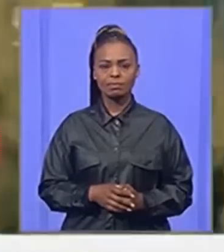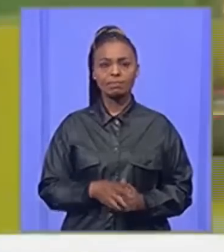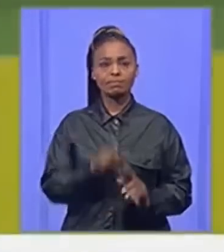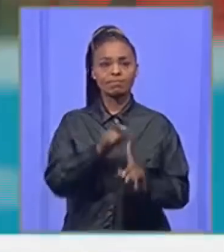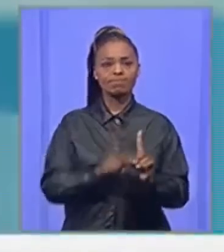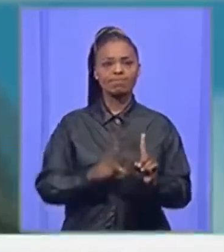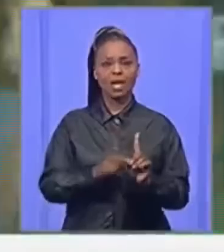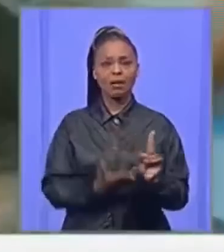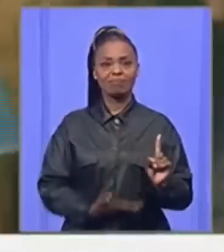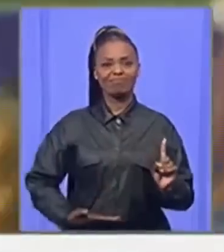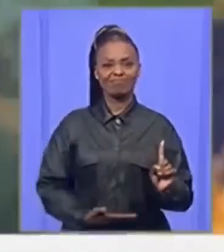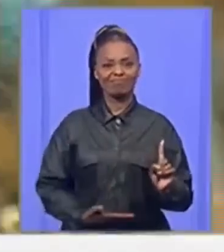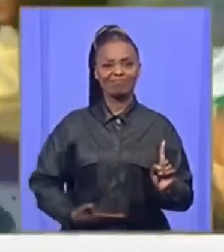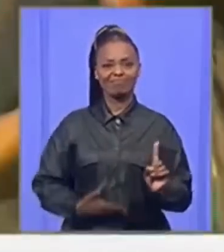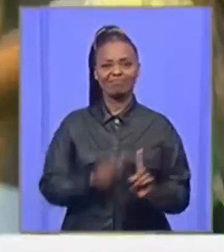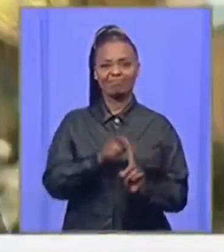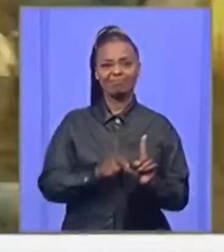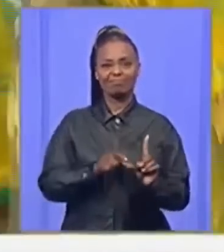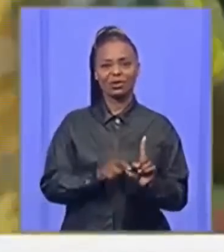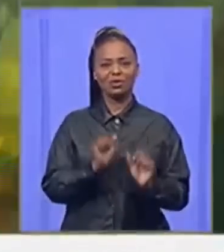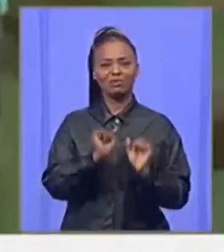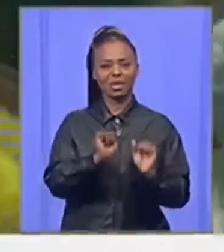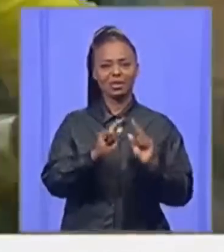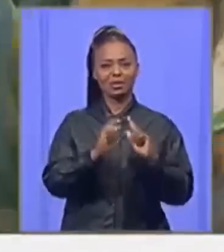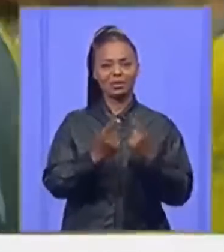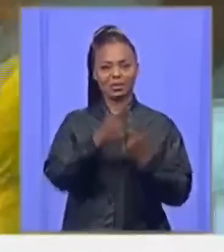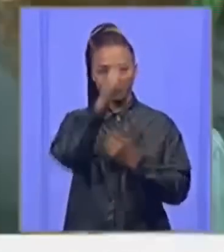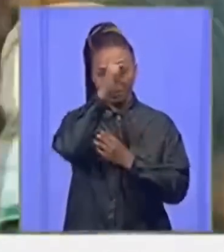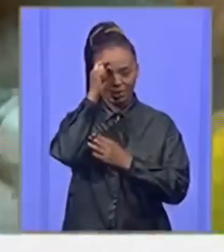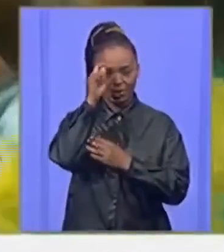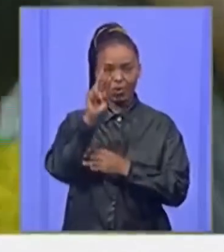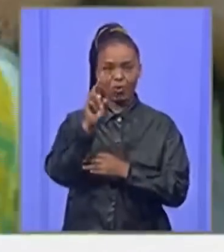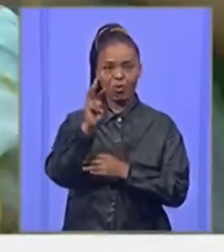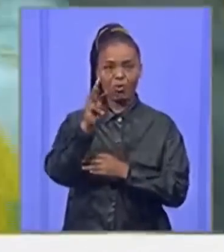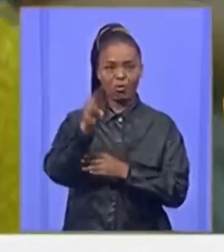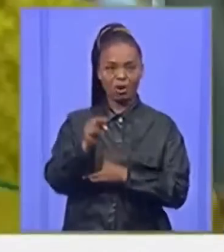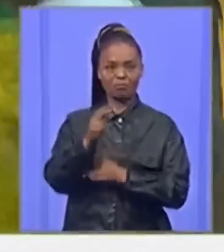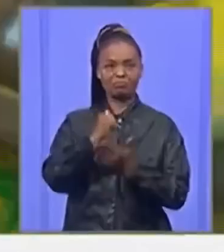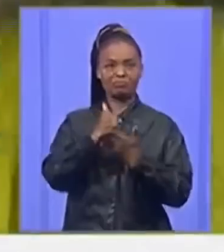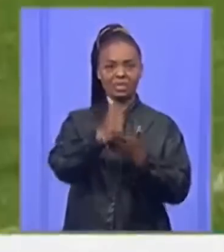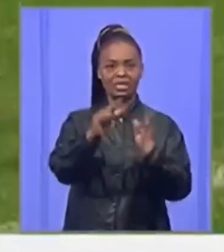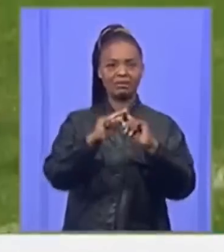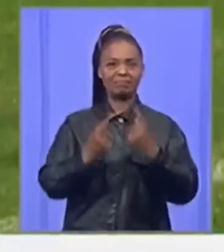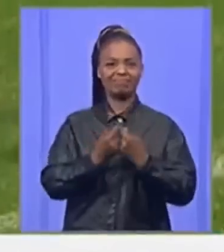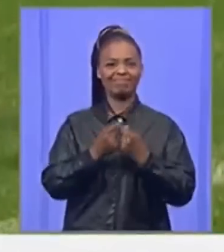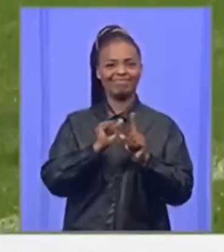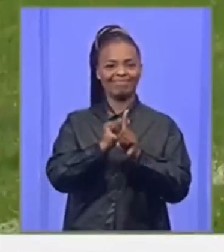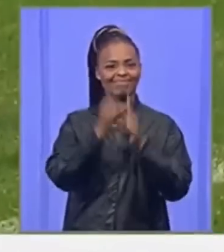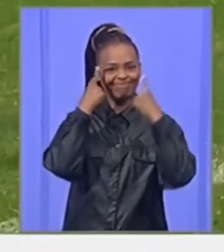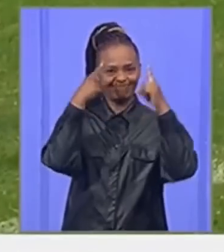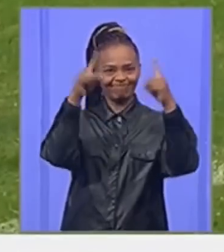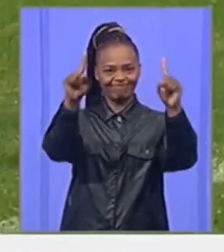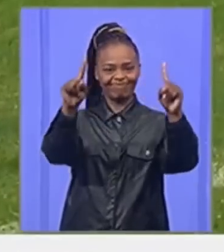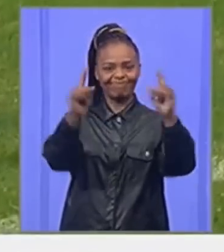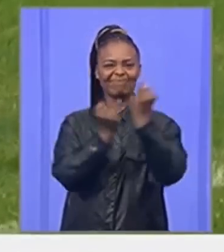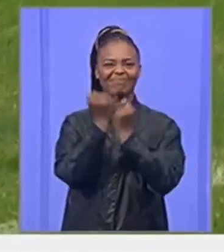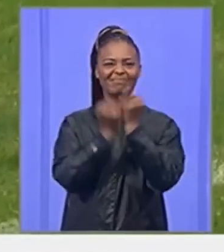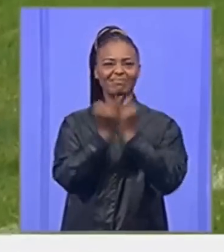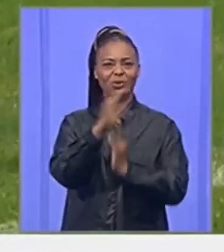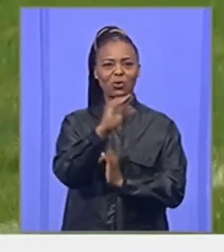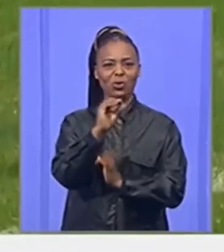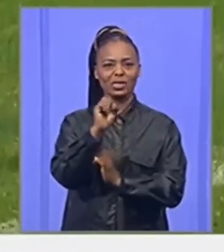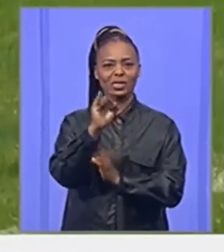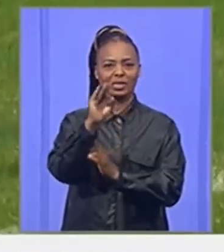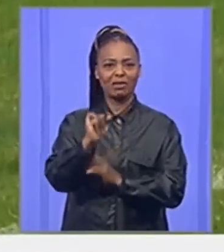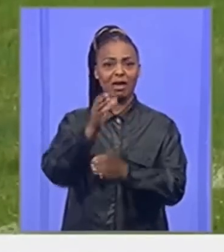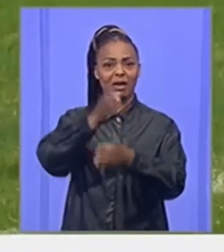Moraloka gare wa bafana bafana Rowan Human ore o ikemiseditse go thusa sehlopha go atlega phadisanong ya COSAFA Cup